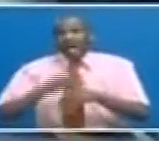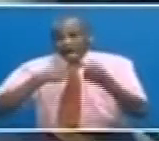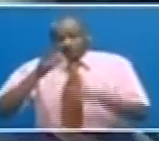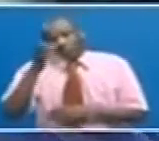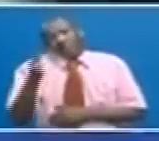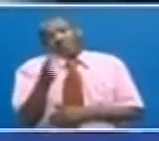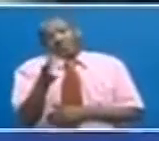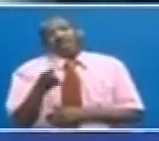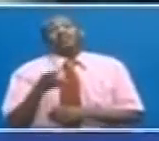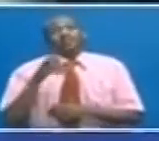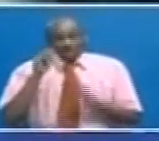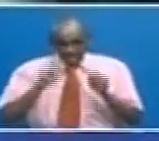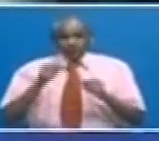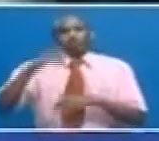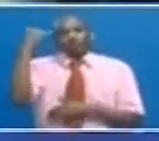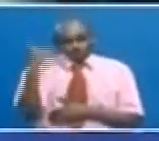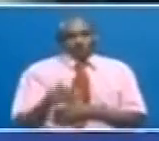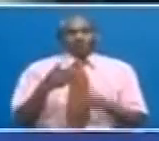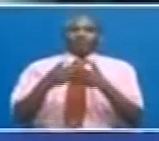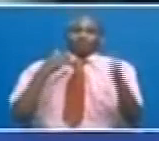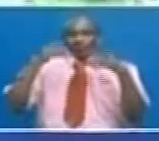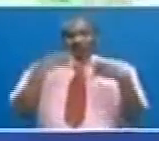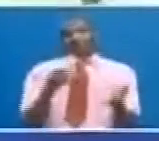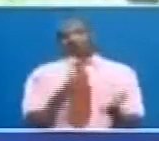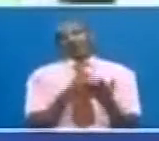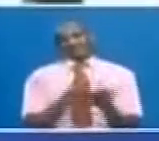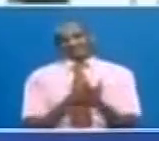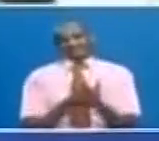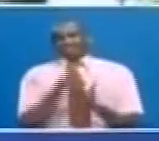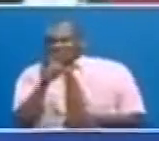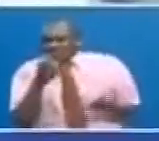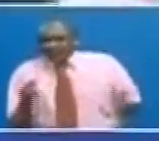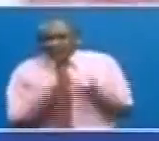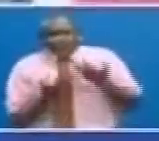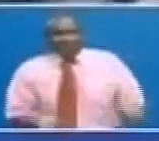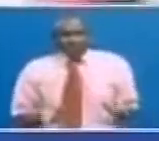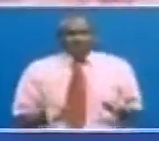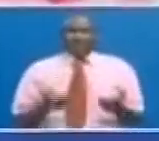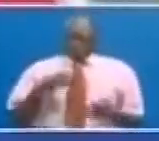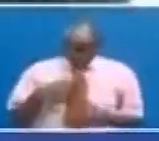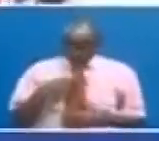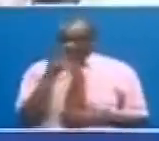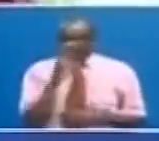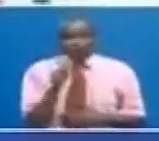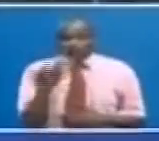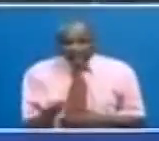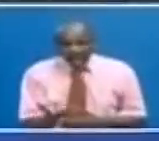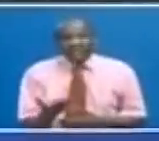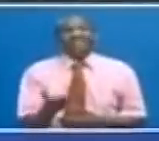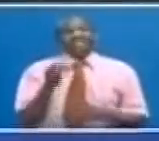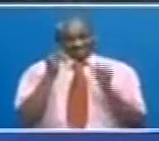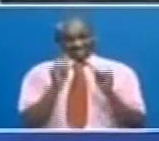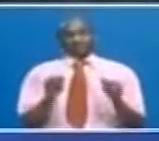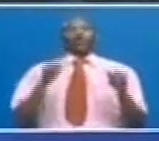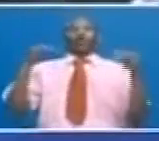bud and were able to stop it before we lost any money. This latest flare-up was, however, ignited by yet another